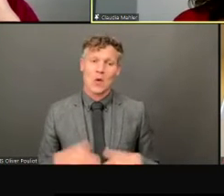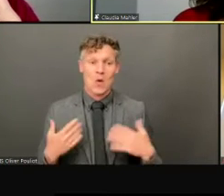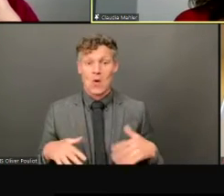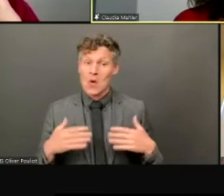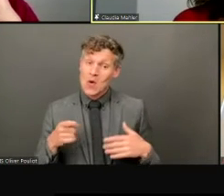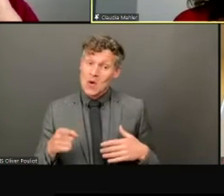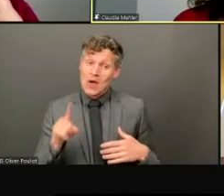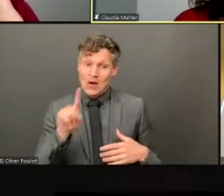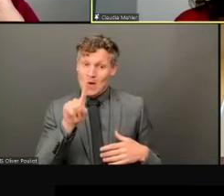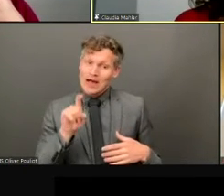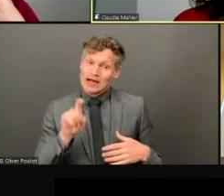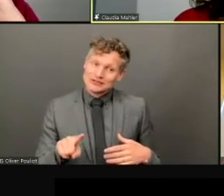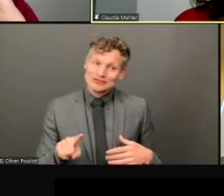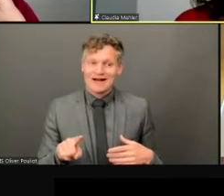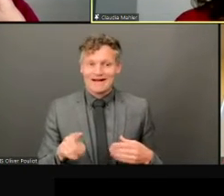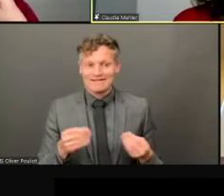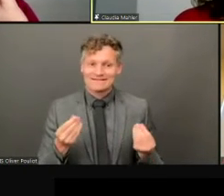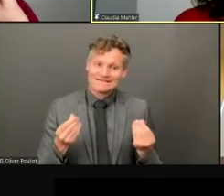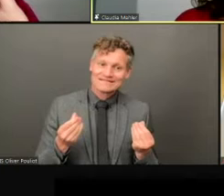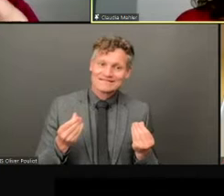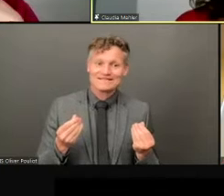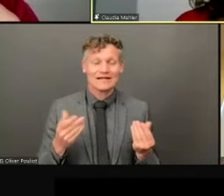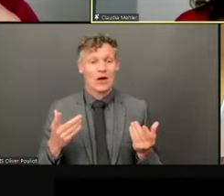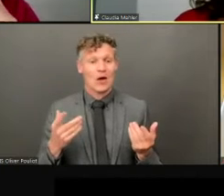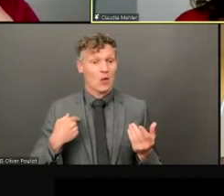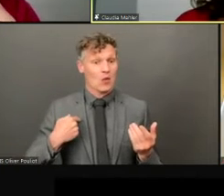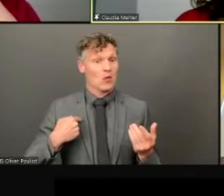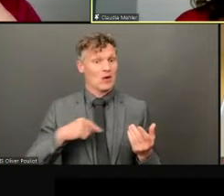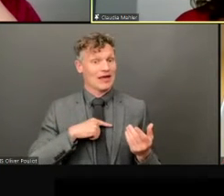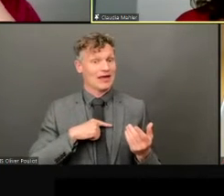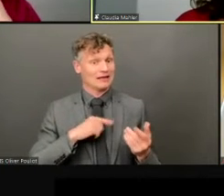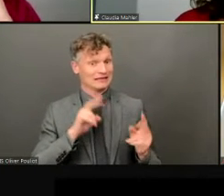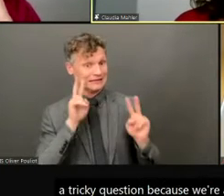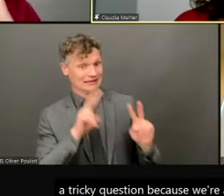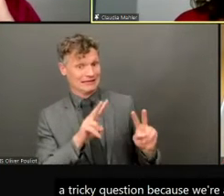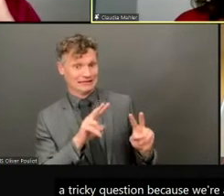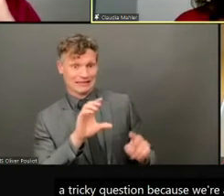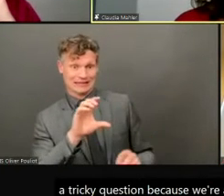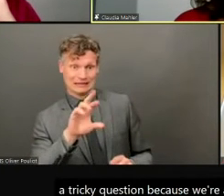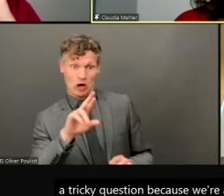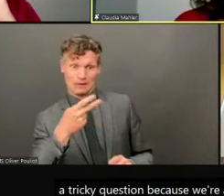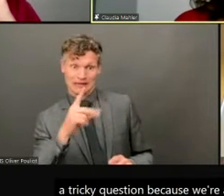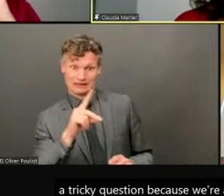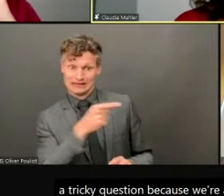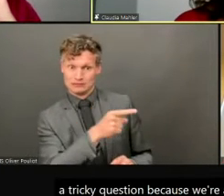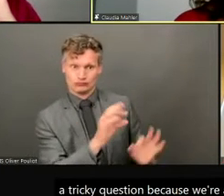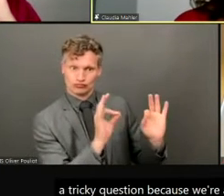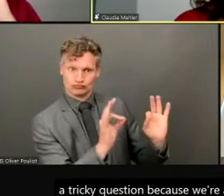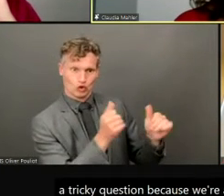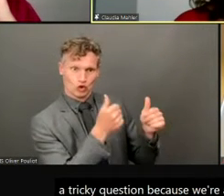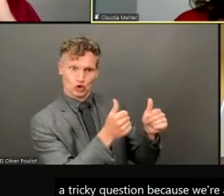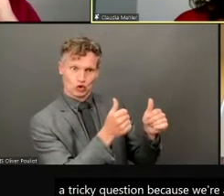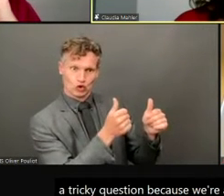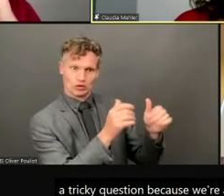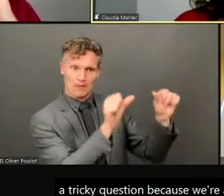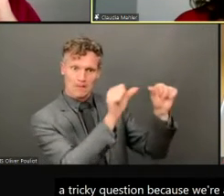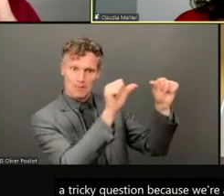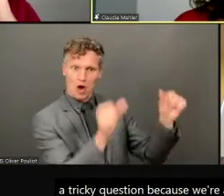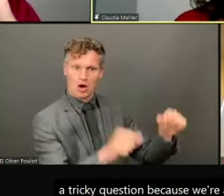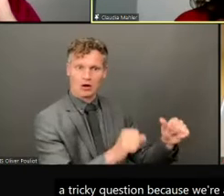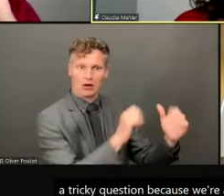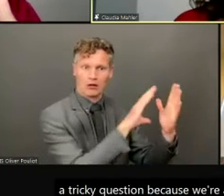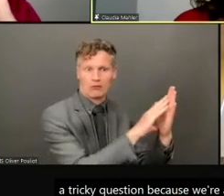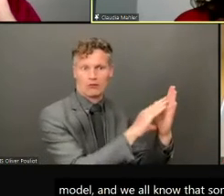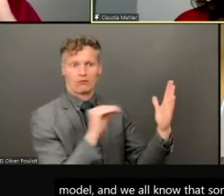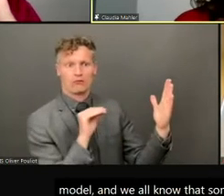also relying on CRPD to make it a good model. And we all know that some of the problems we see right now that CRPD